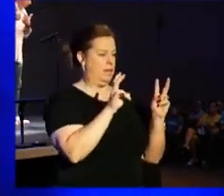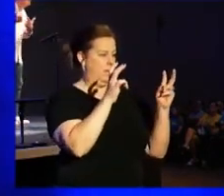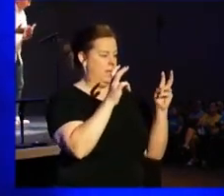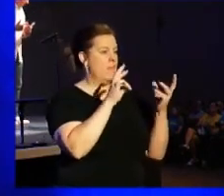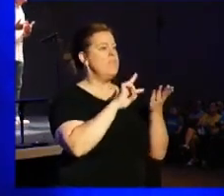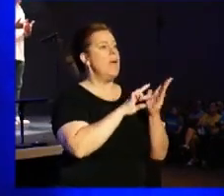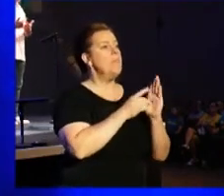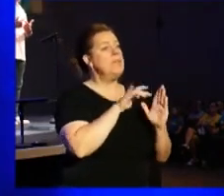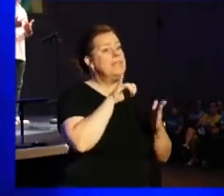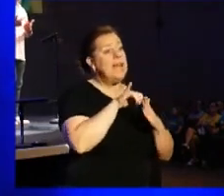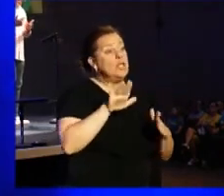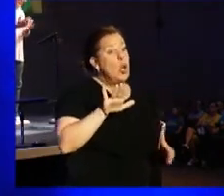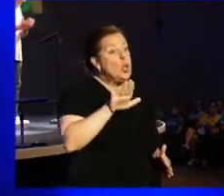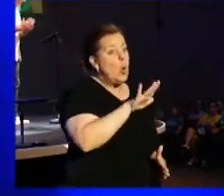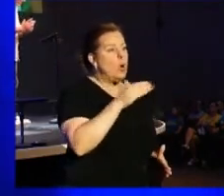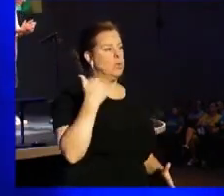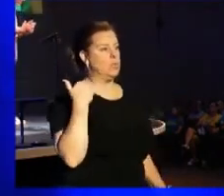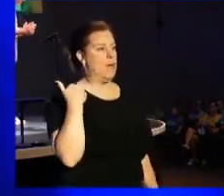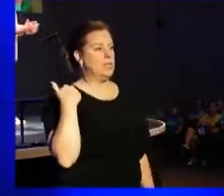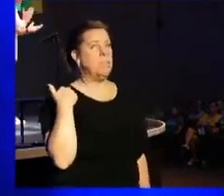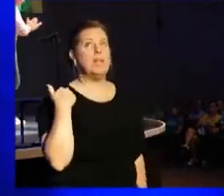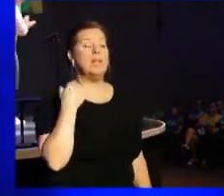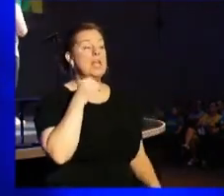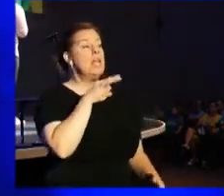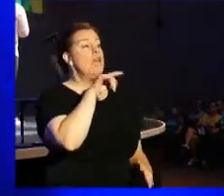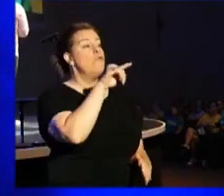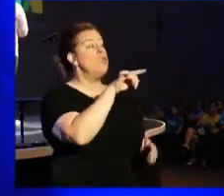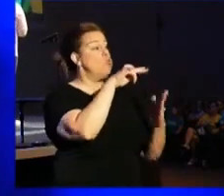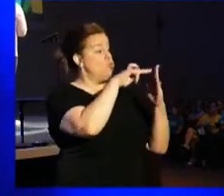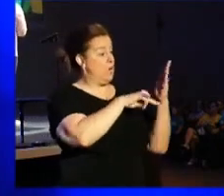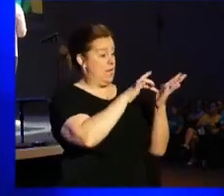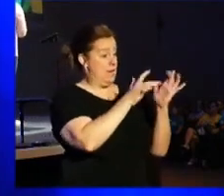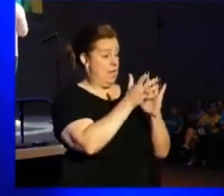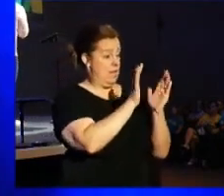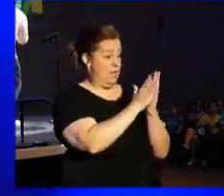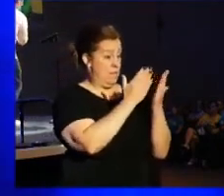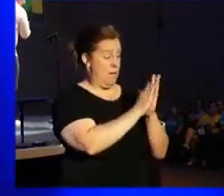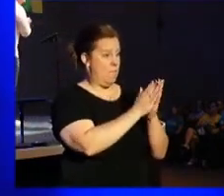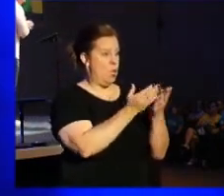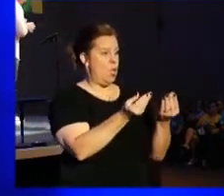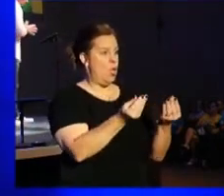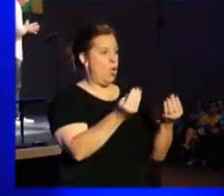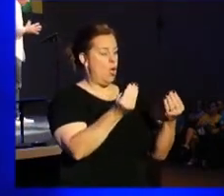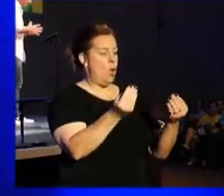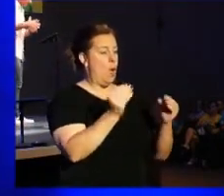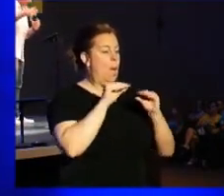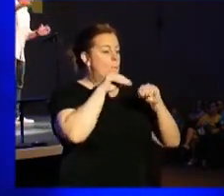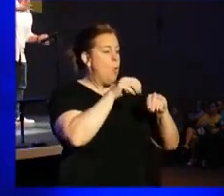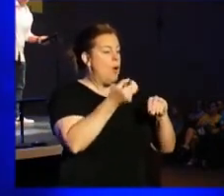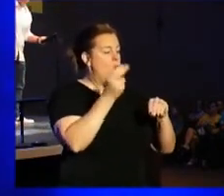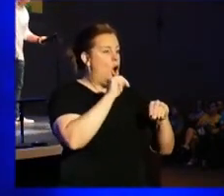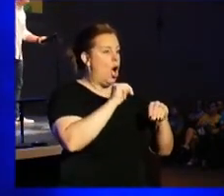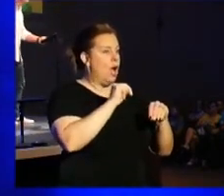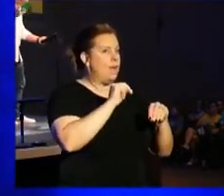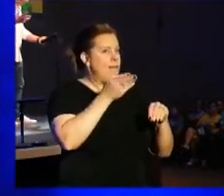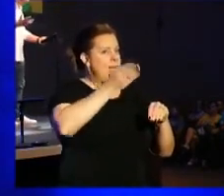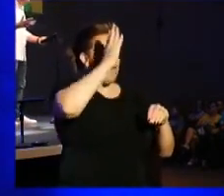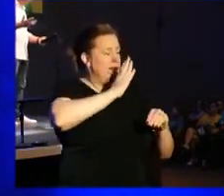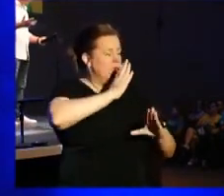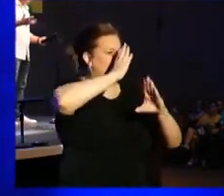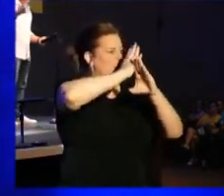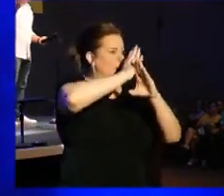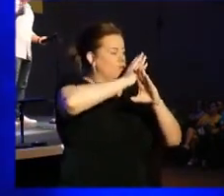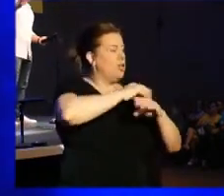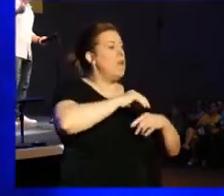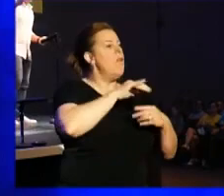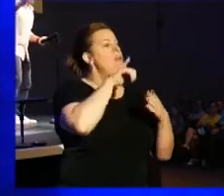part to play. If you've read in the Bible, put on the armor of God, put on the new self, clothe yourself with these